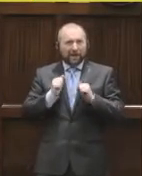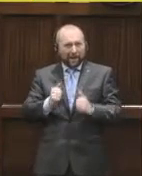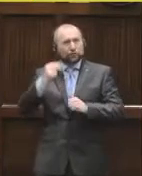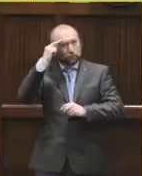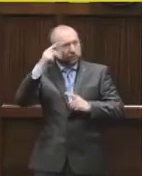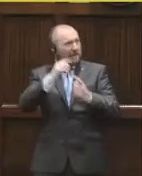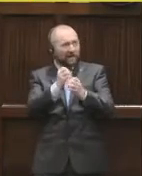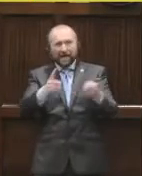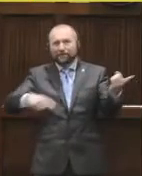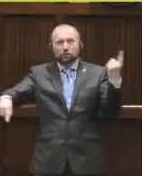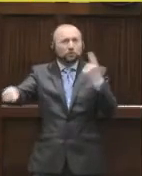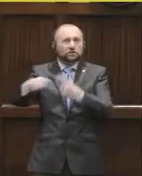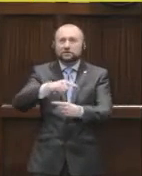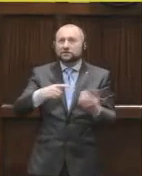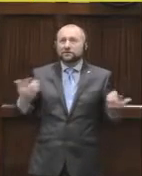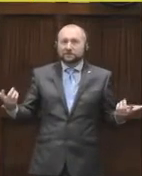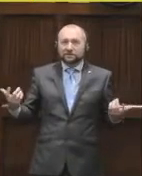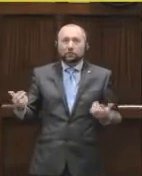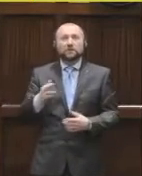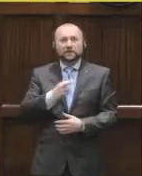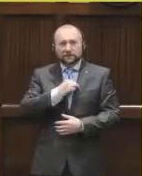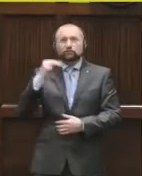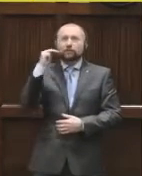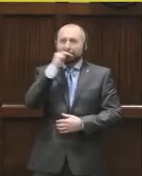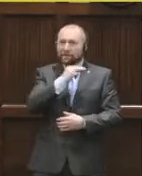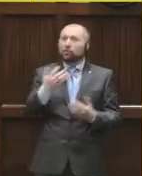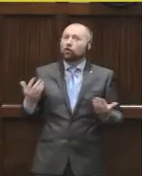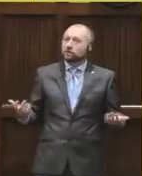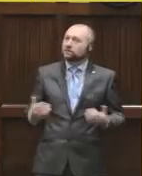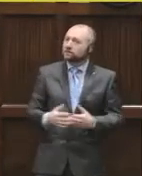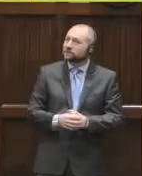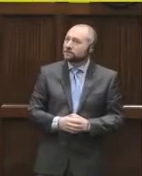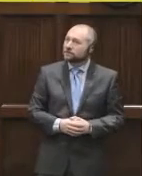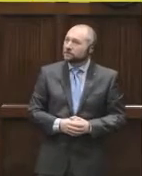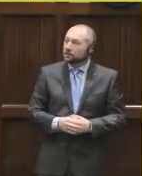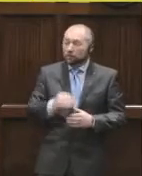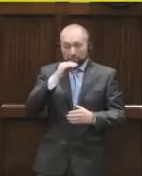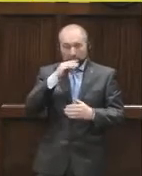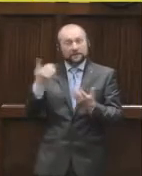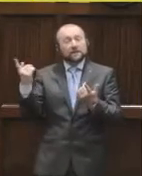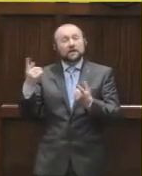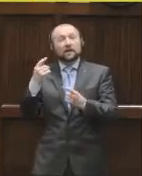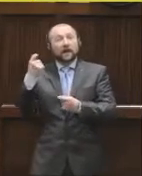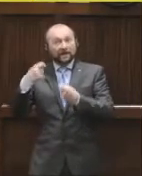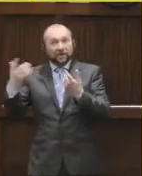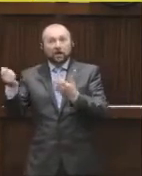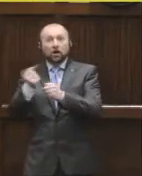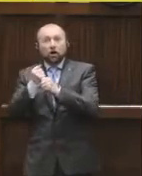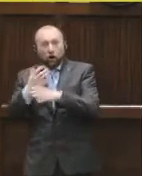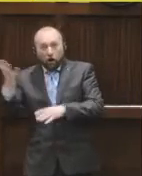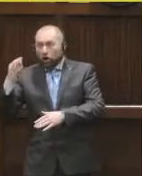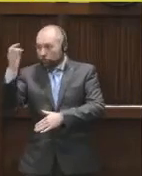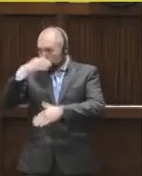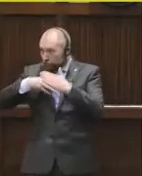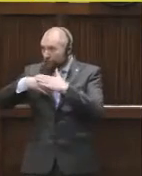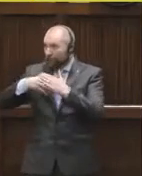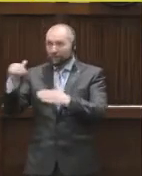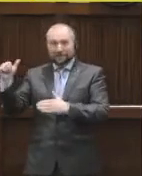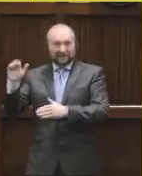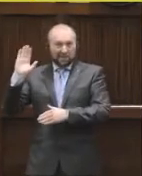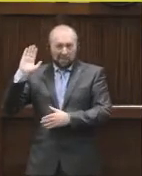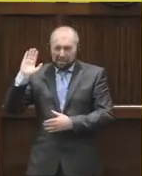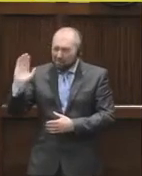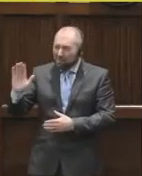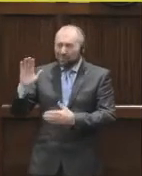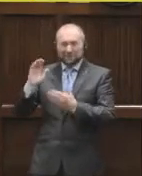rights, and that's very important, that all public bodies then must have an ability, and must have not